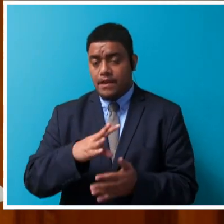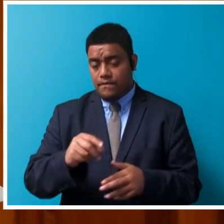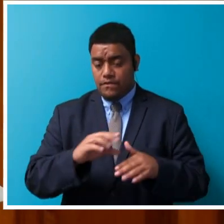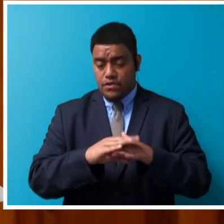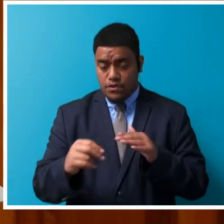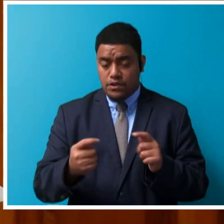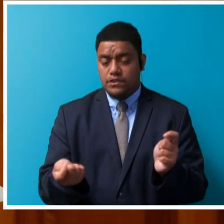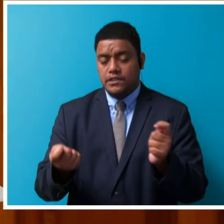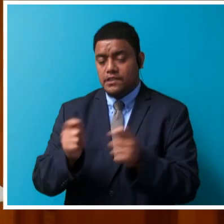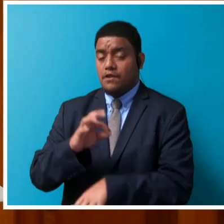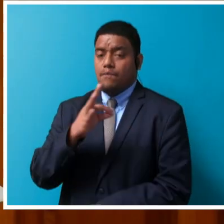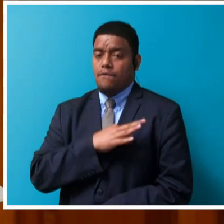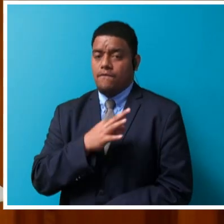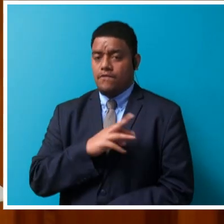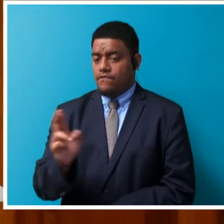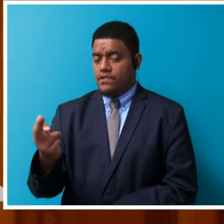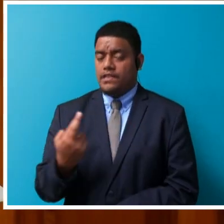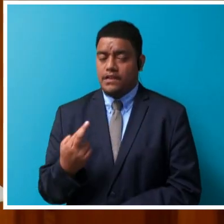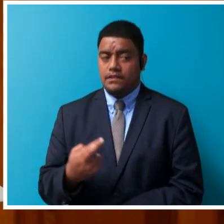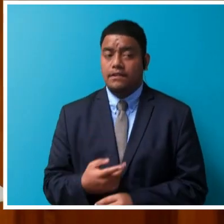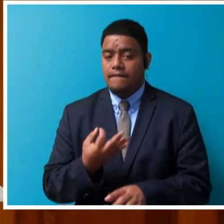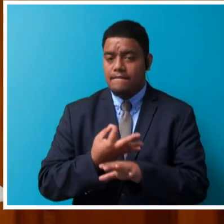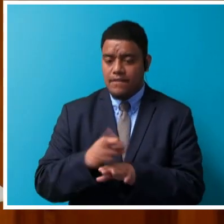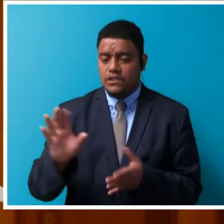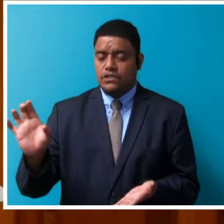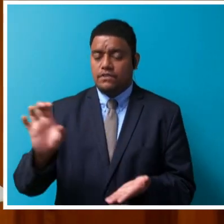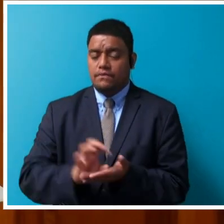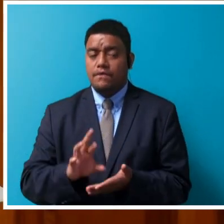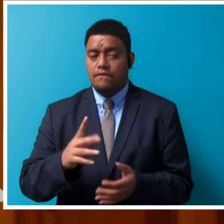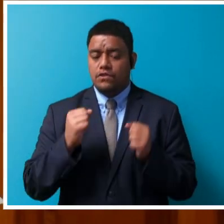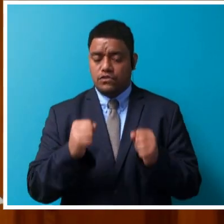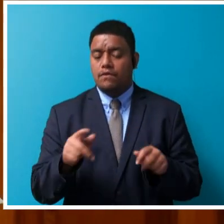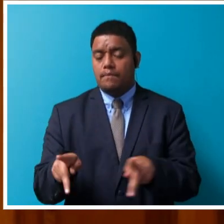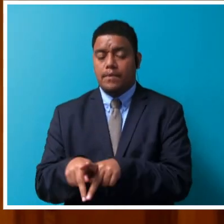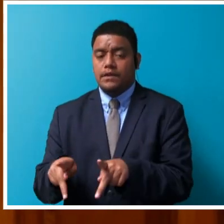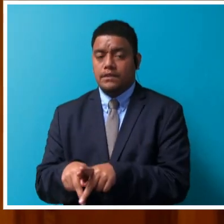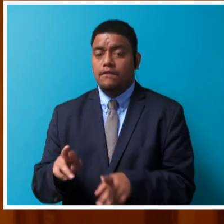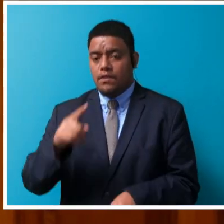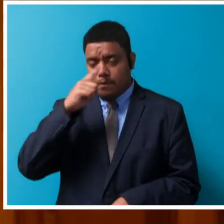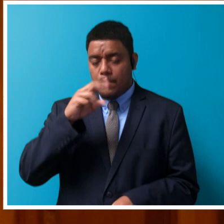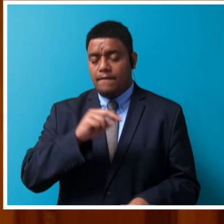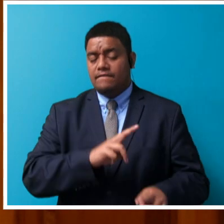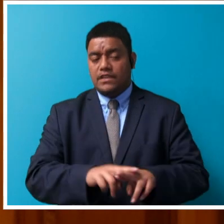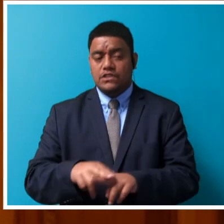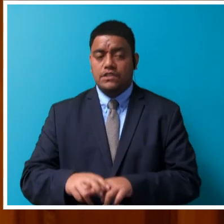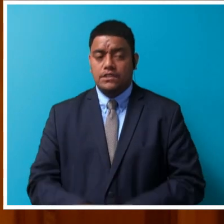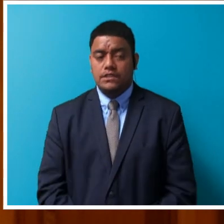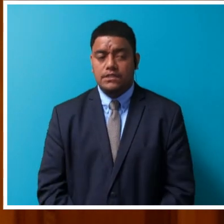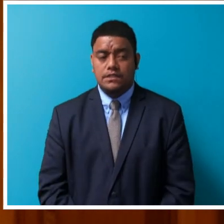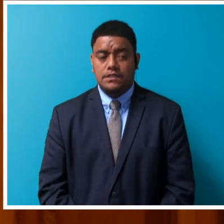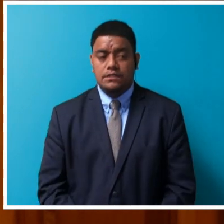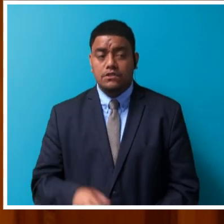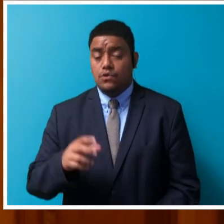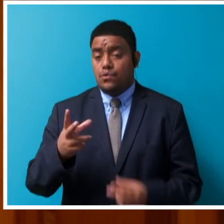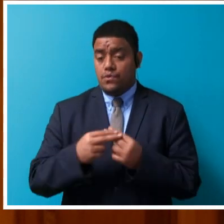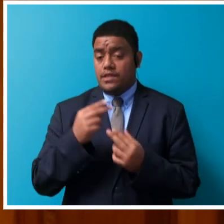into a tangible economic return, a fresh investment, or a stronger partnership for the people of Fiji. So with that